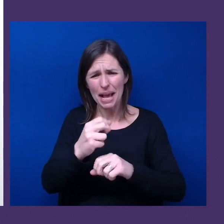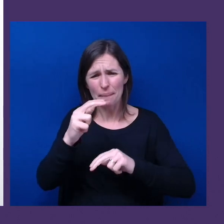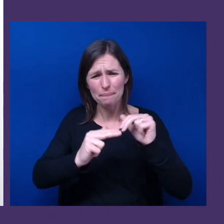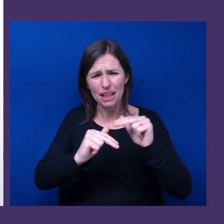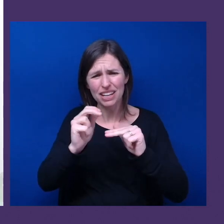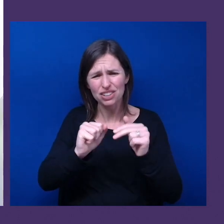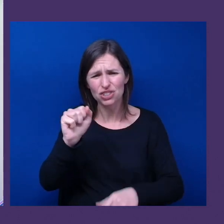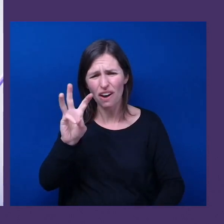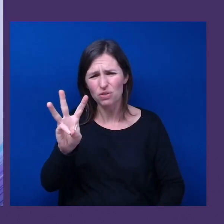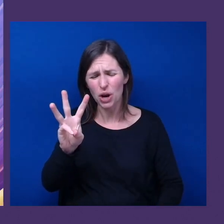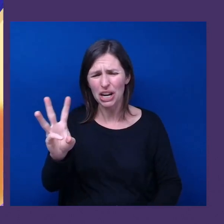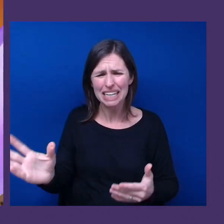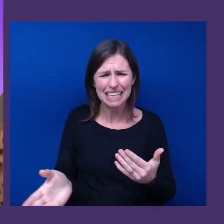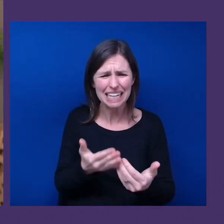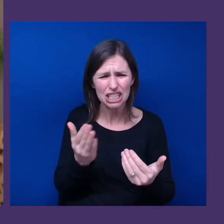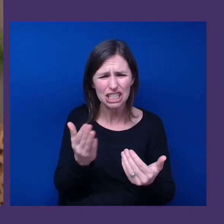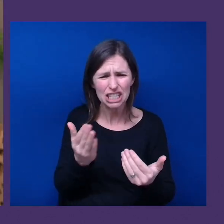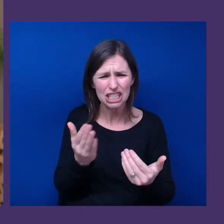for everyone.